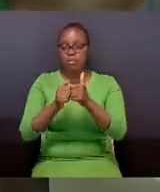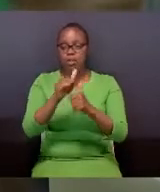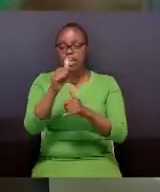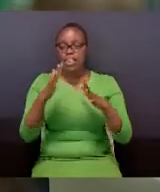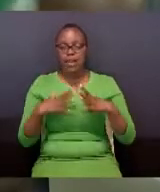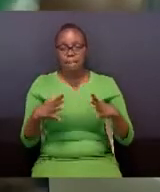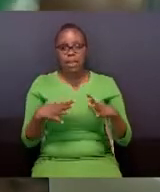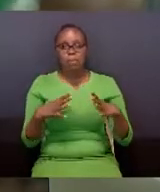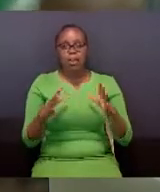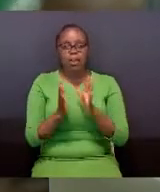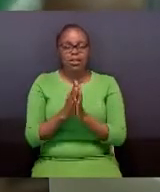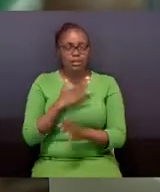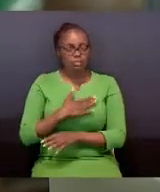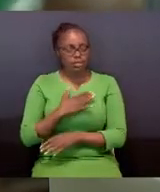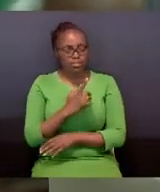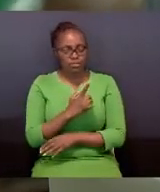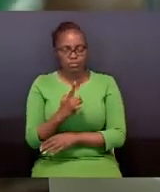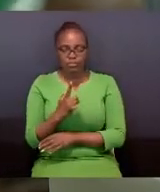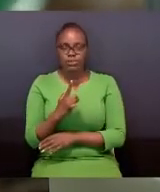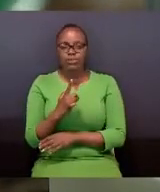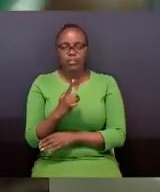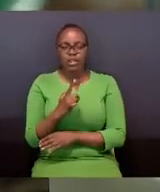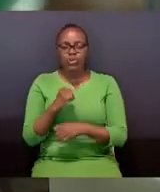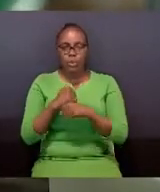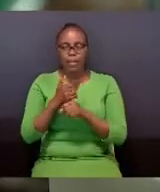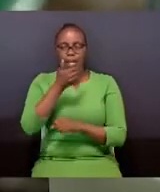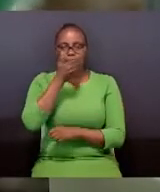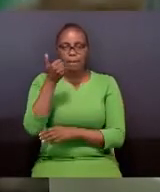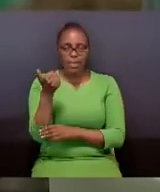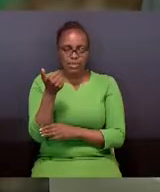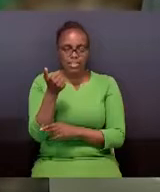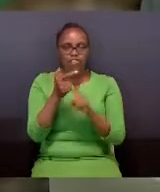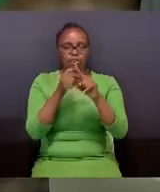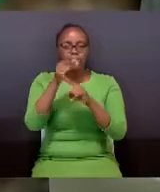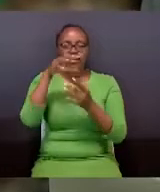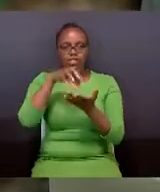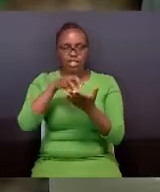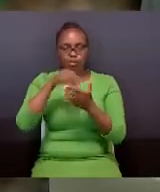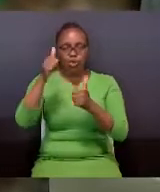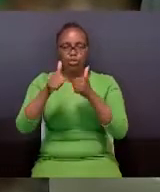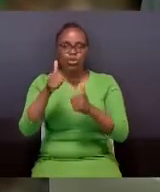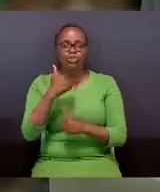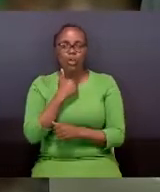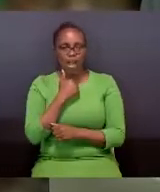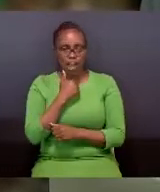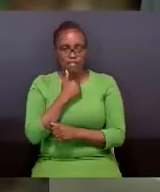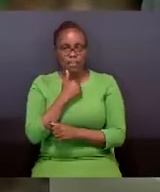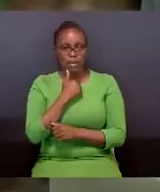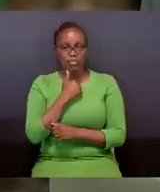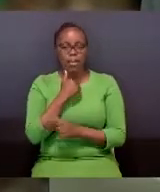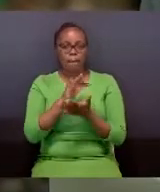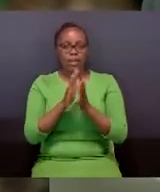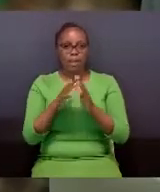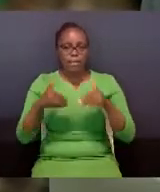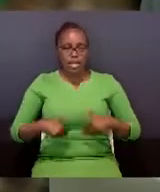people, and please make the best out of the situation you are in of being